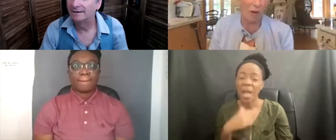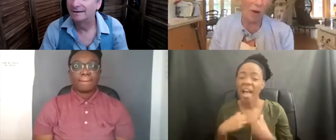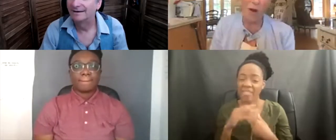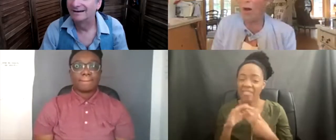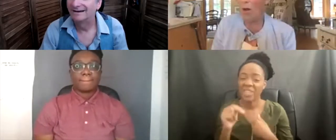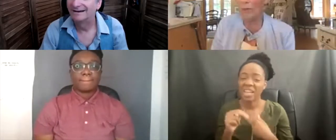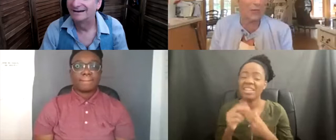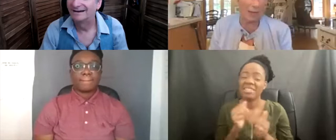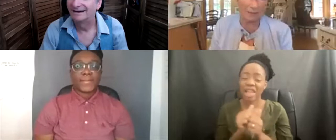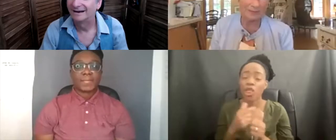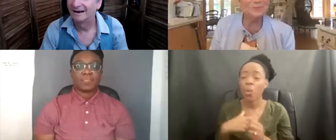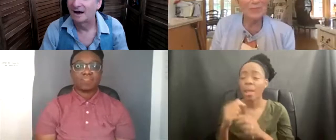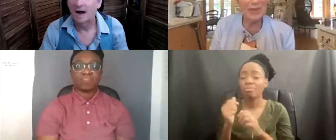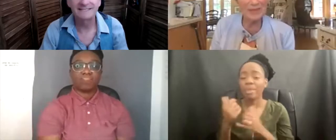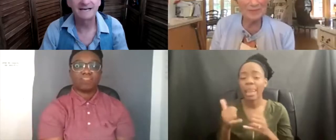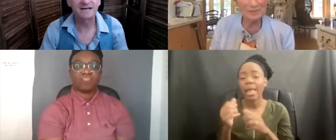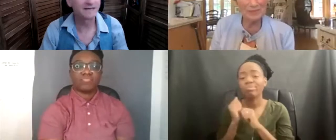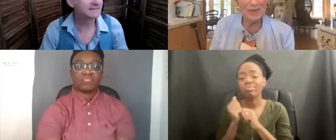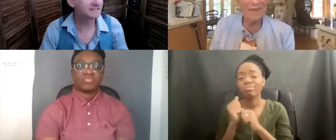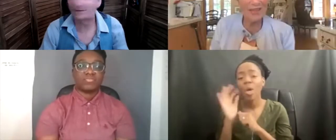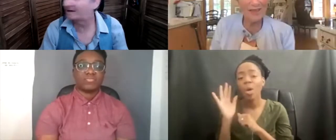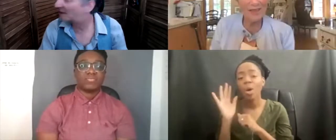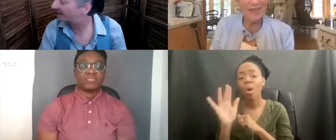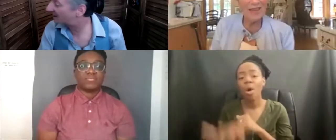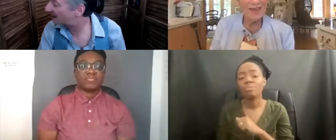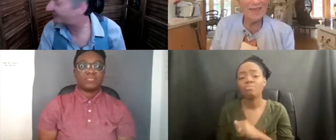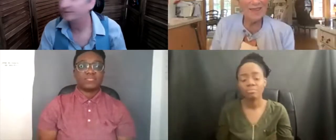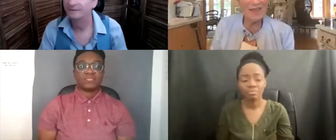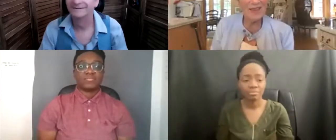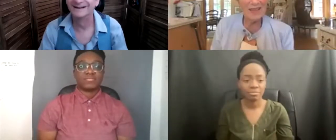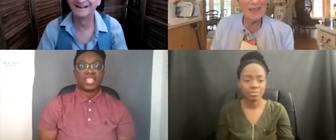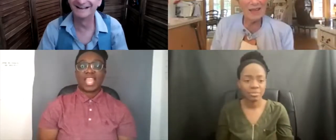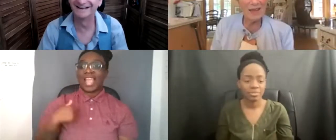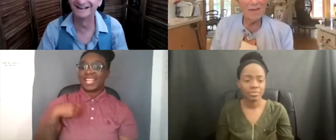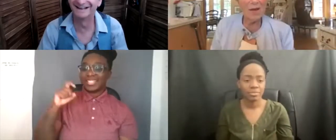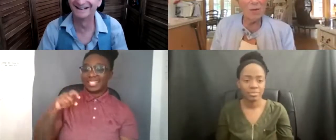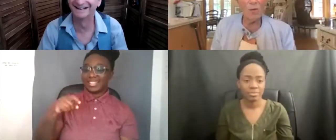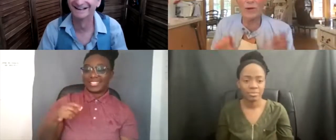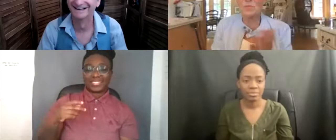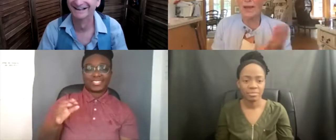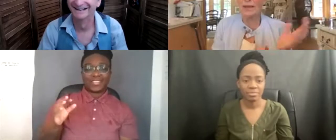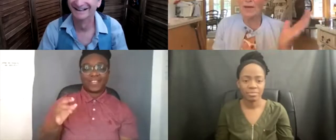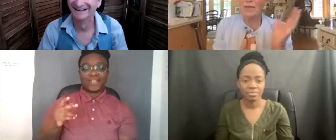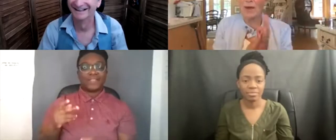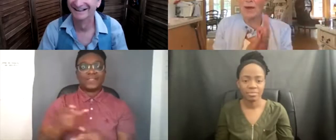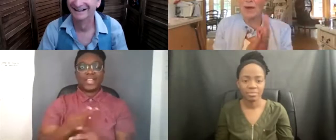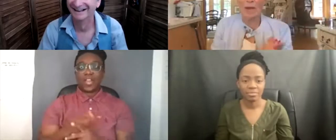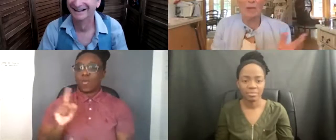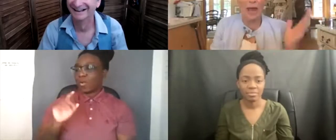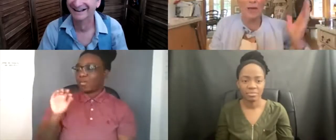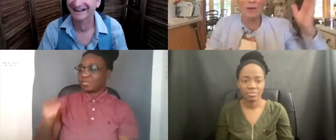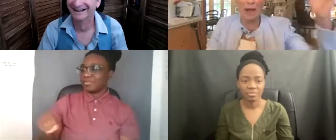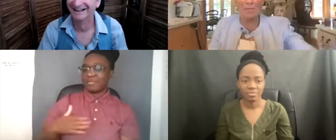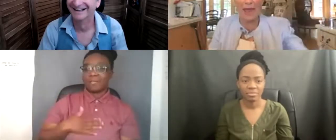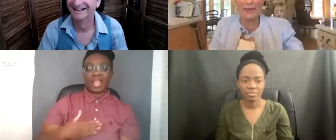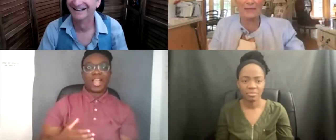softball all the time. I tell you, I need to find my glove. Oh, where's my glove? I've got my